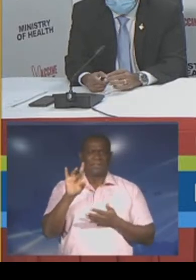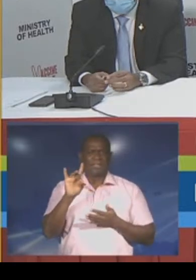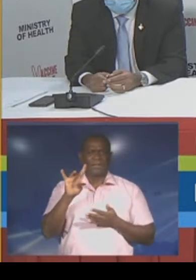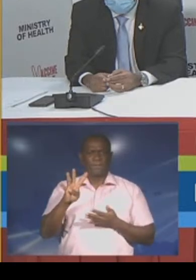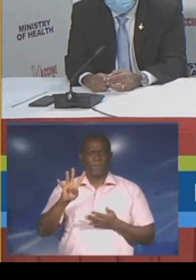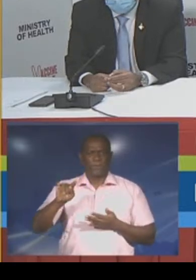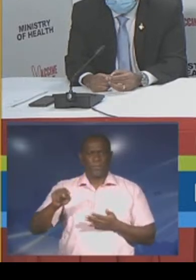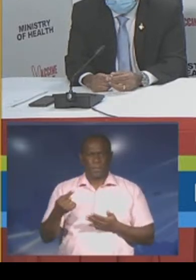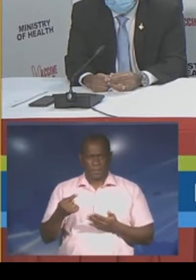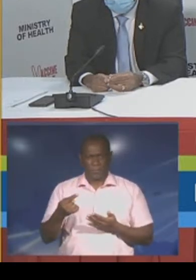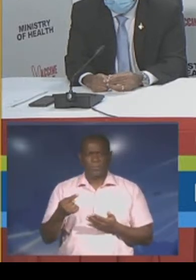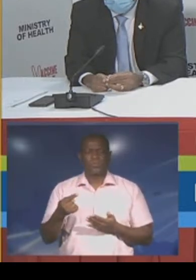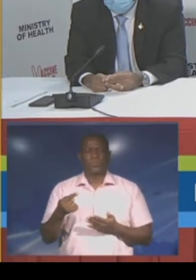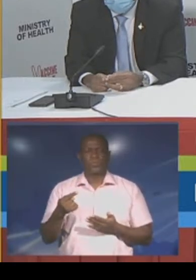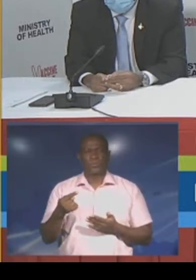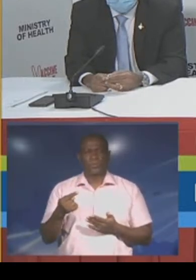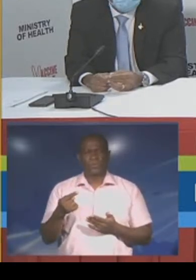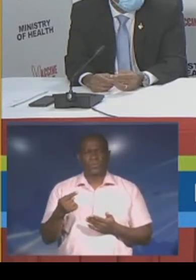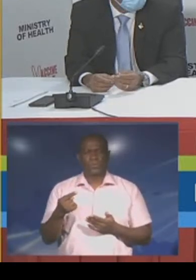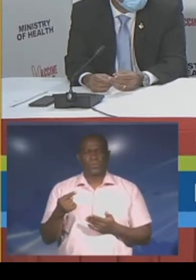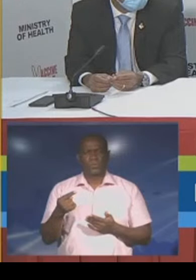684,000